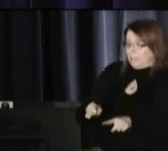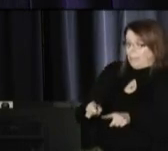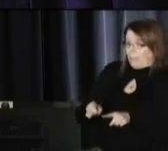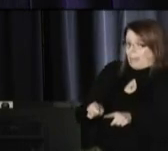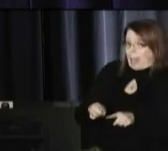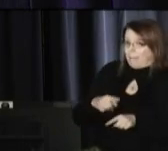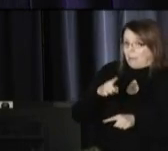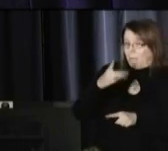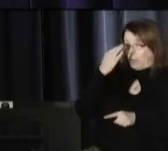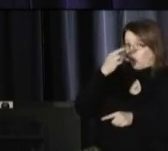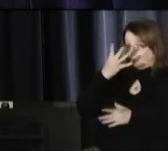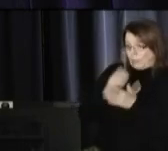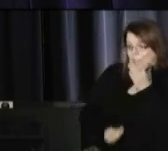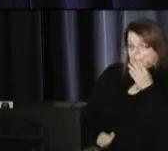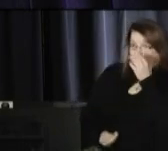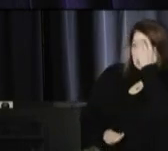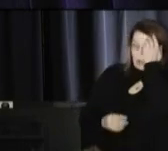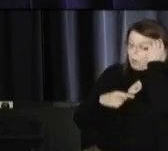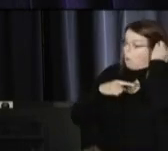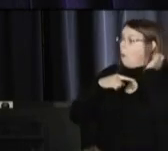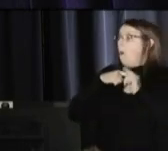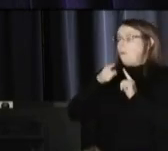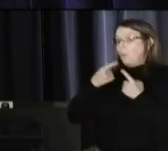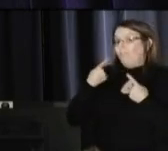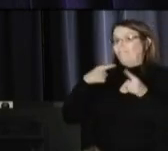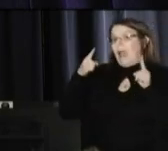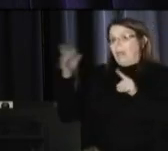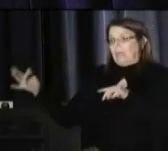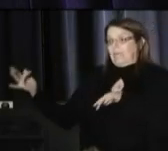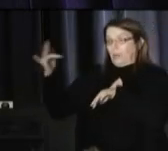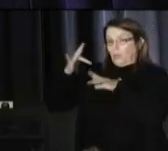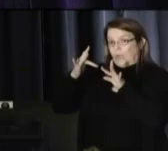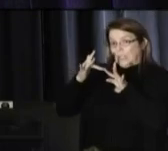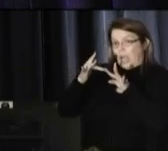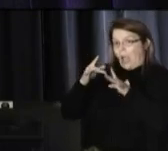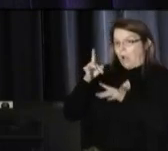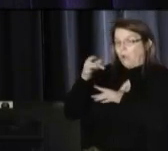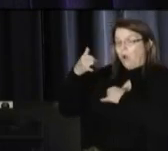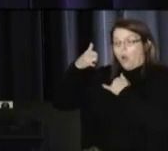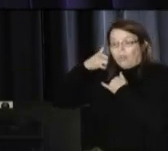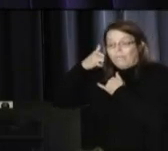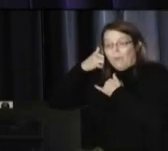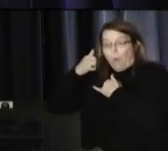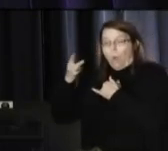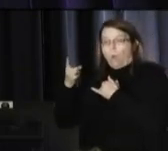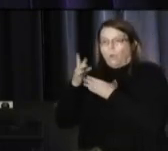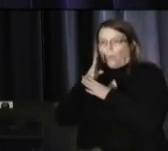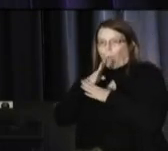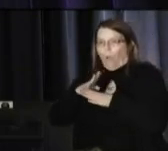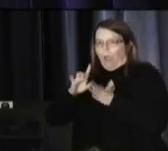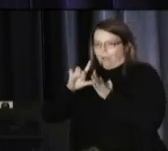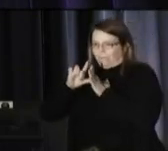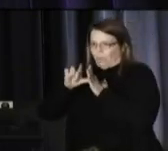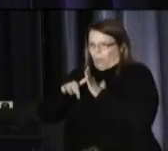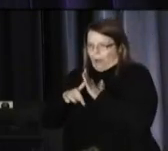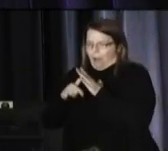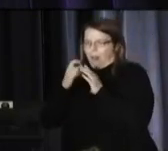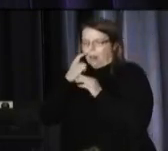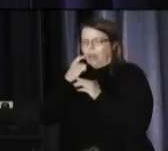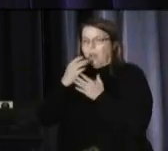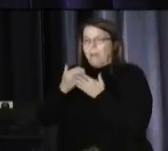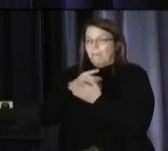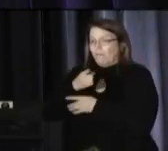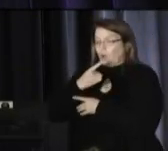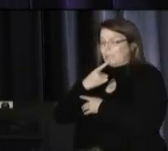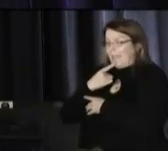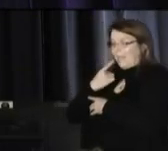did. But when he does reach out, you're both quiet on the phone for a long time before you say, it's